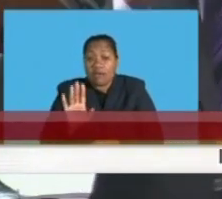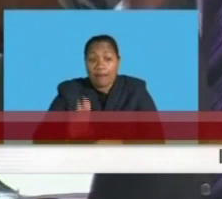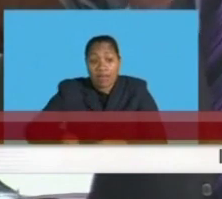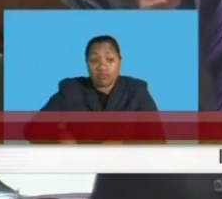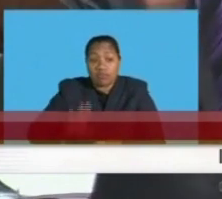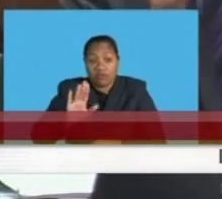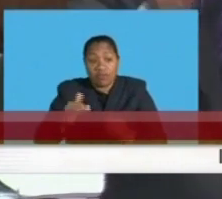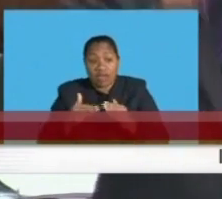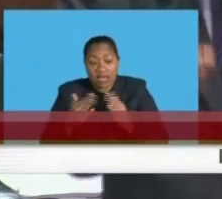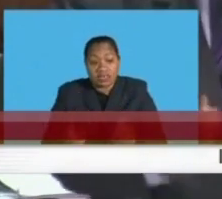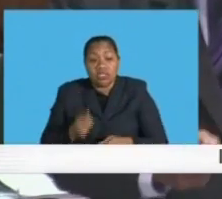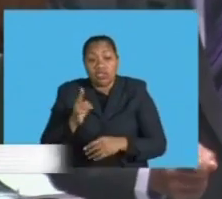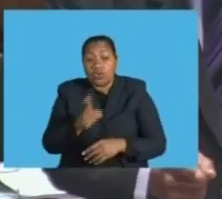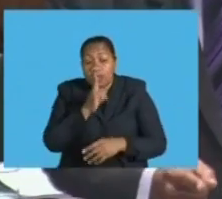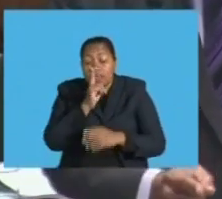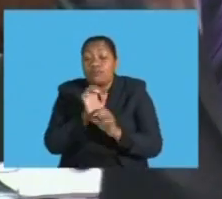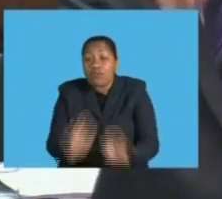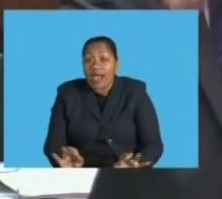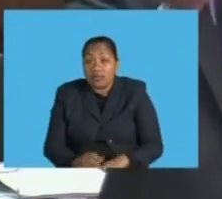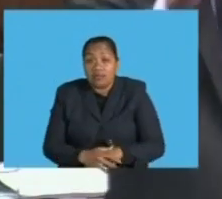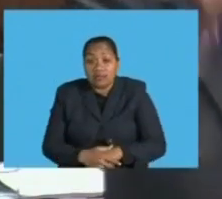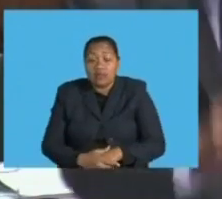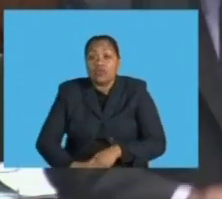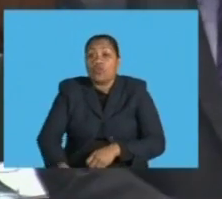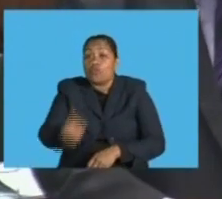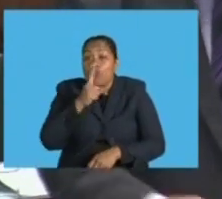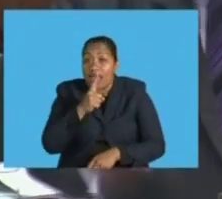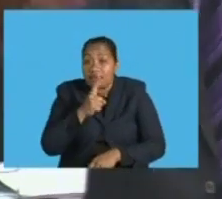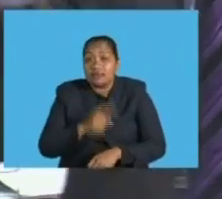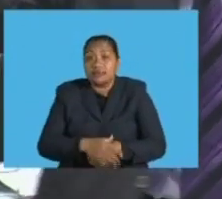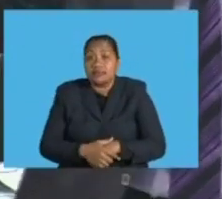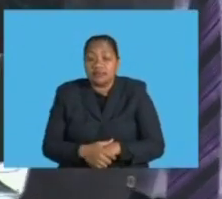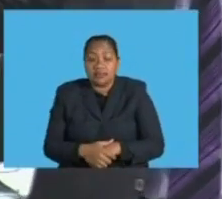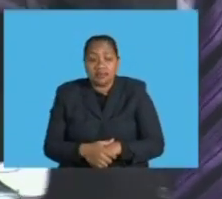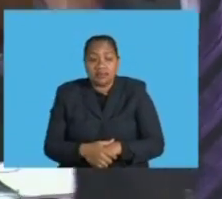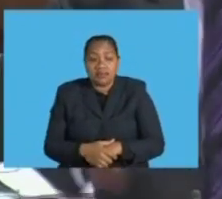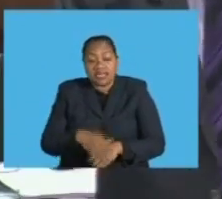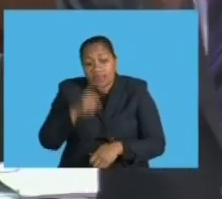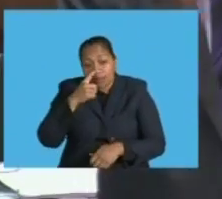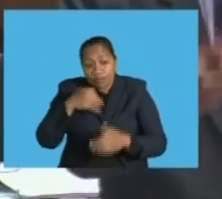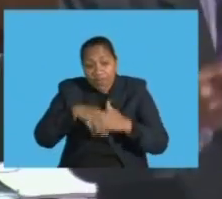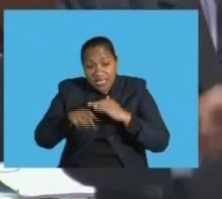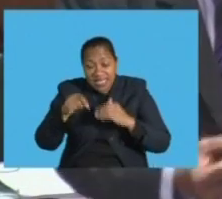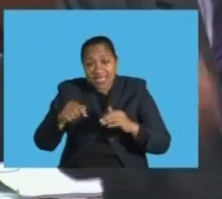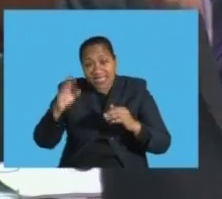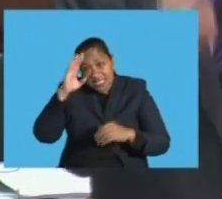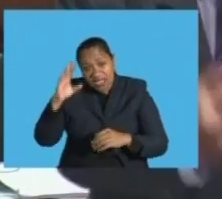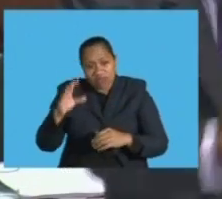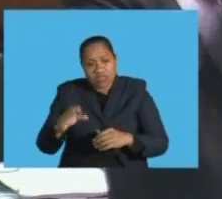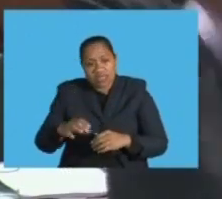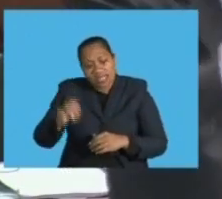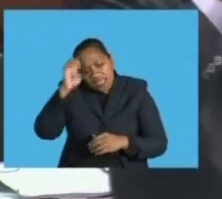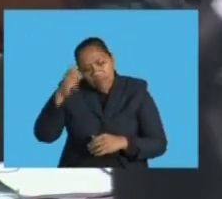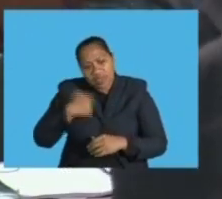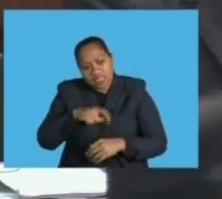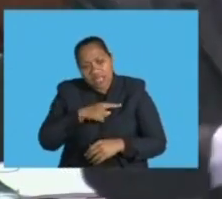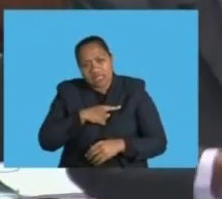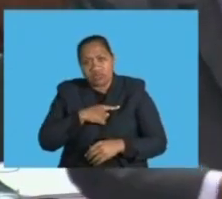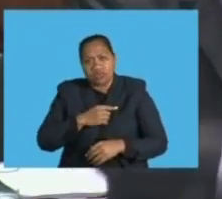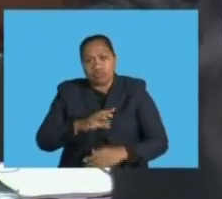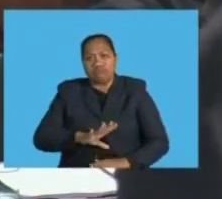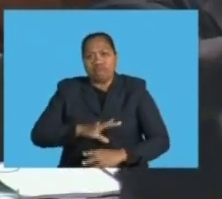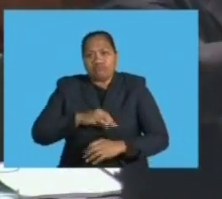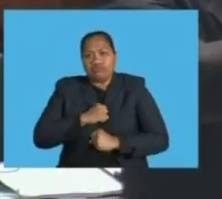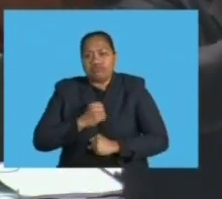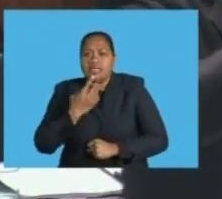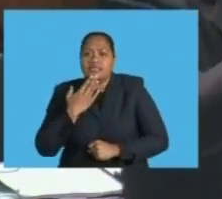wrong, and you keep quiet. You keep quiet. Order. People in this country, they expect us to have guts and speak the truth.